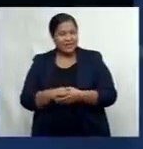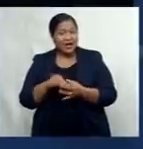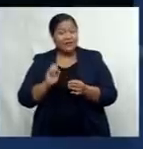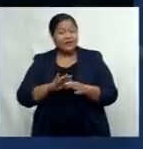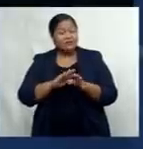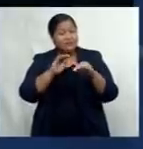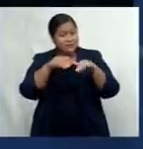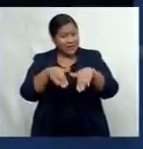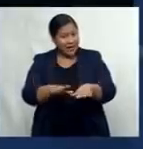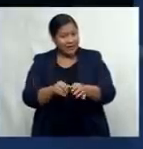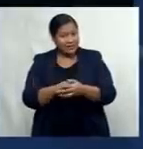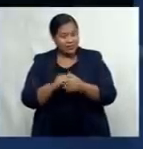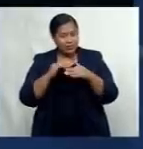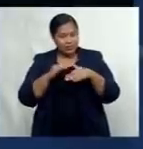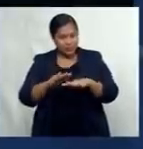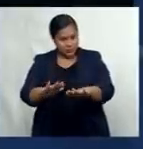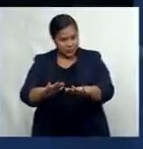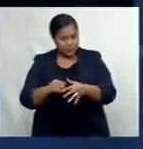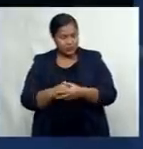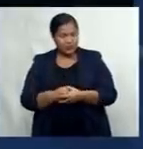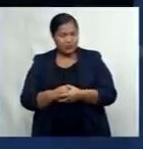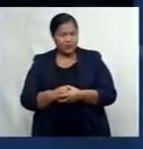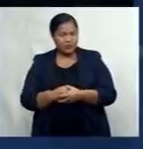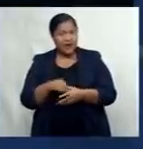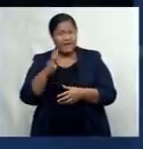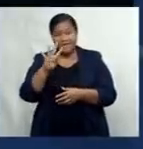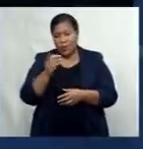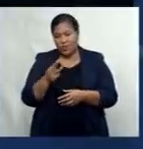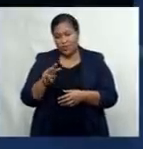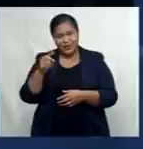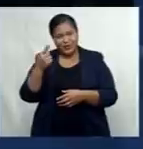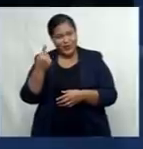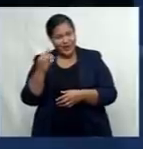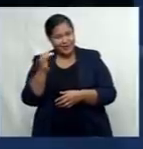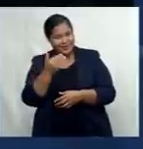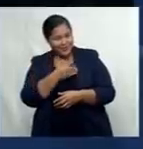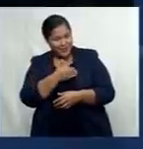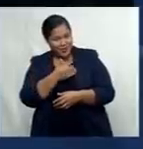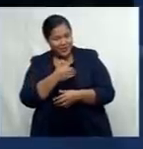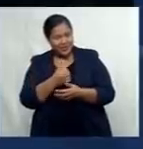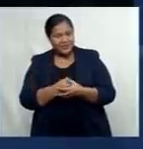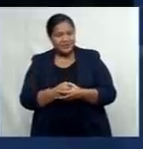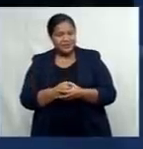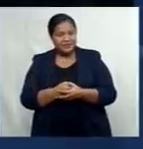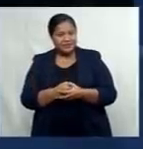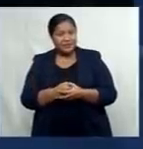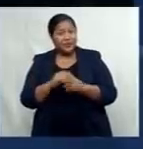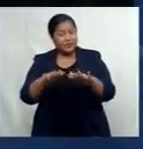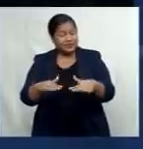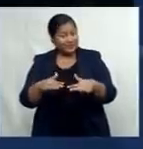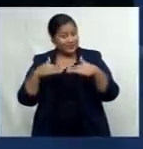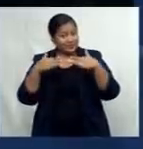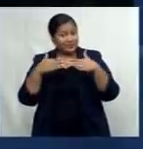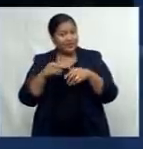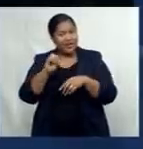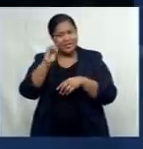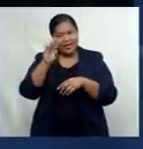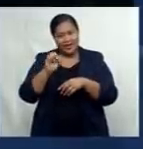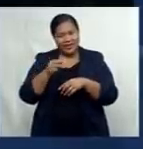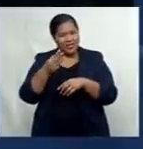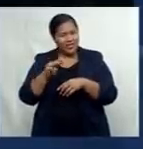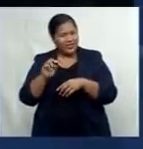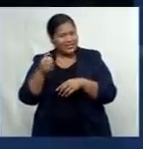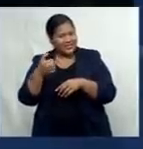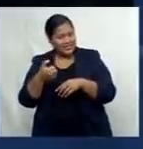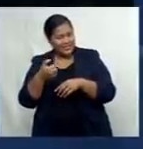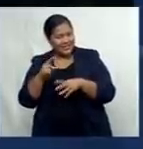tides, the next low tide is at 4:31 a.m. tomorrow. with high tide at 10:36